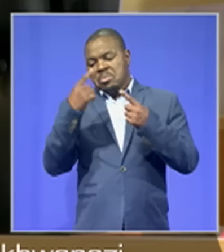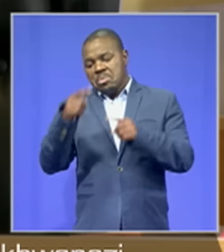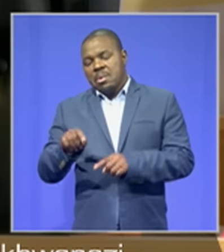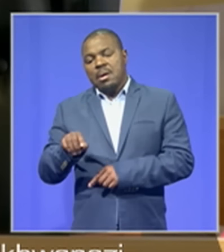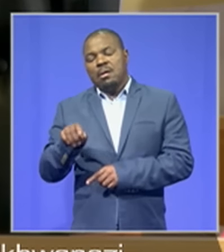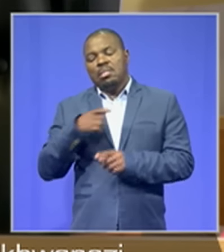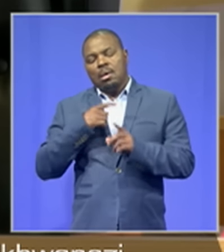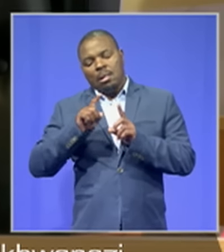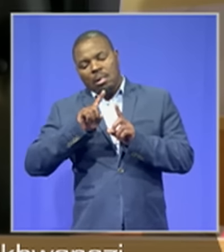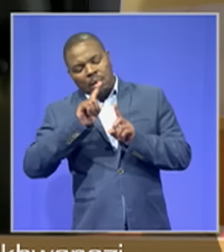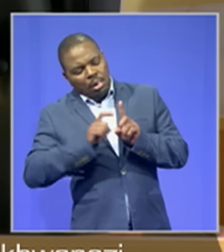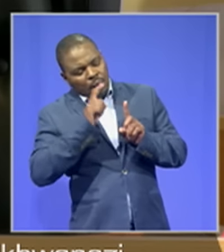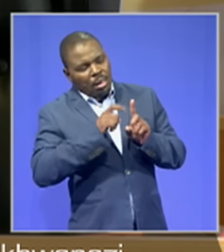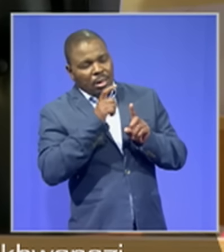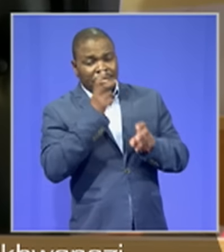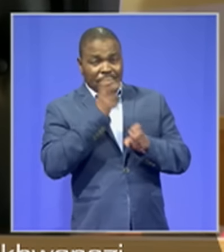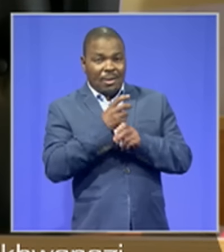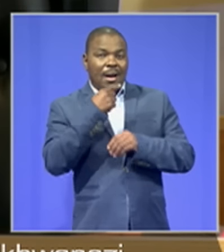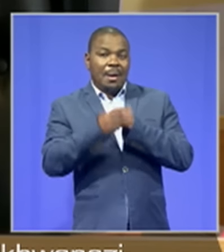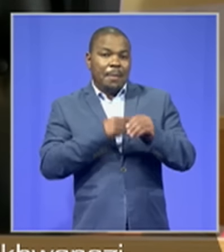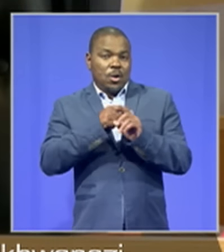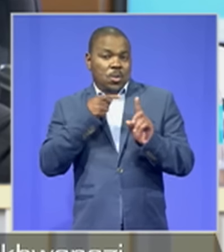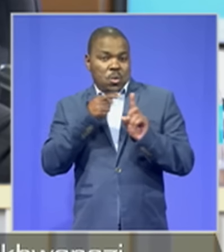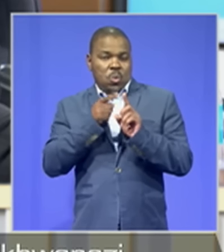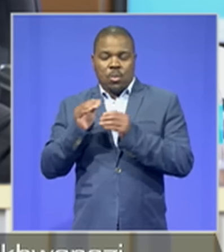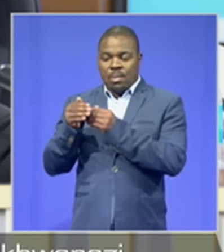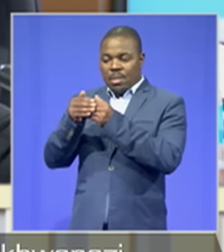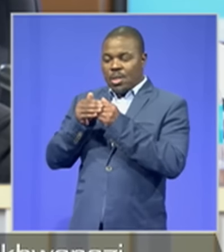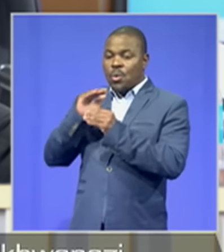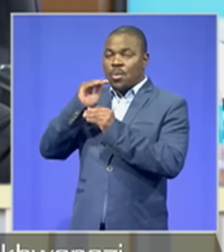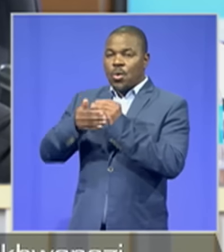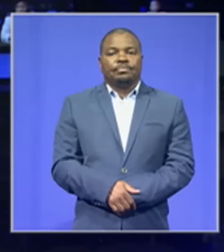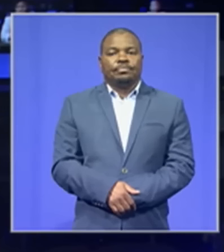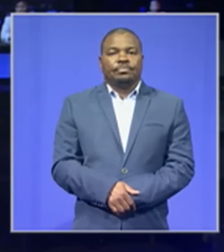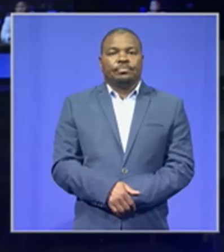tse thata ka diqoso tsa ho sireletsa mokomishenara Julius Mkhwanazi.